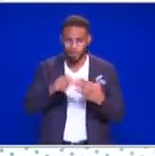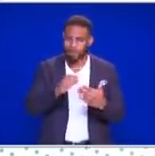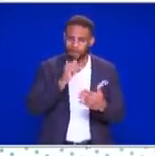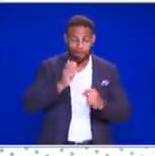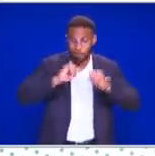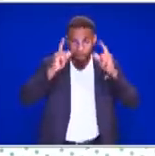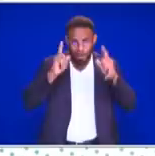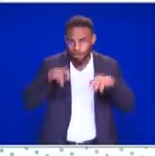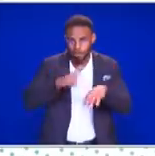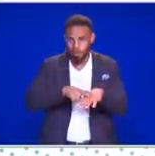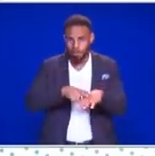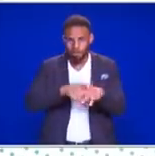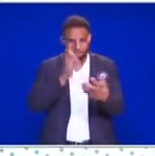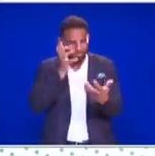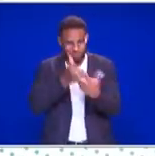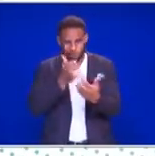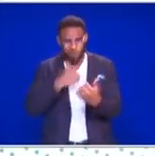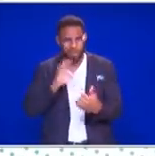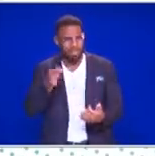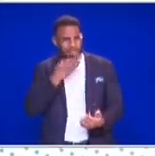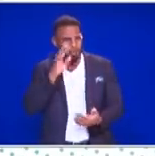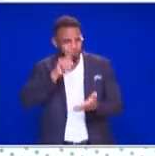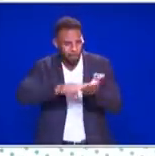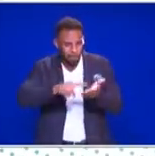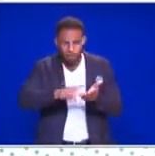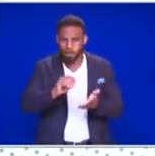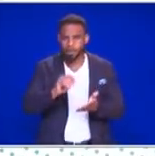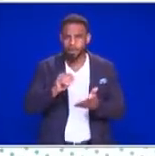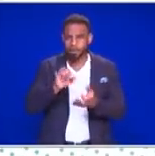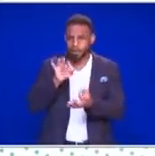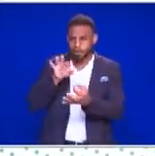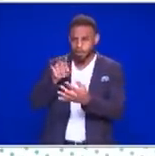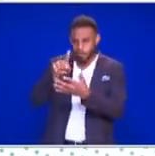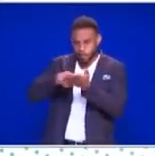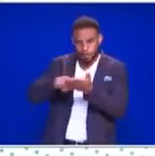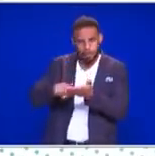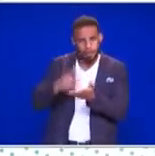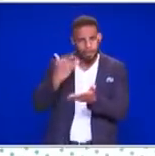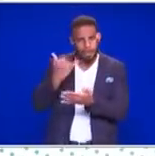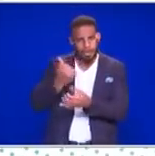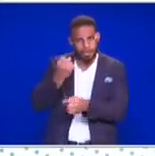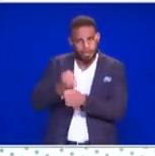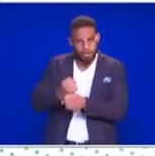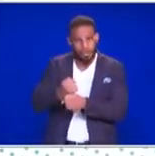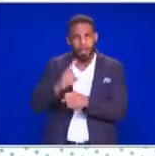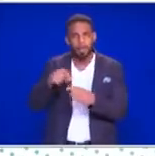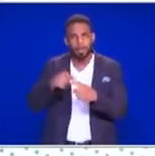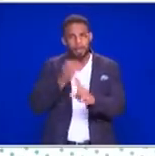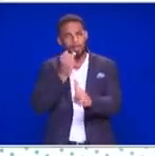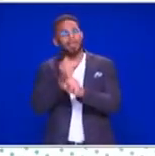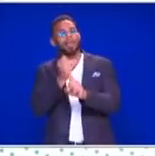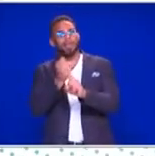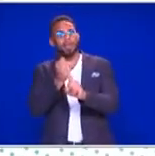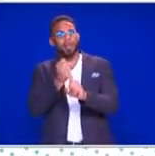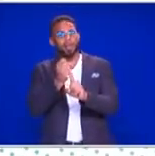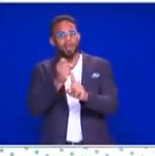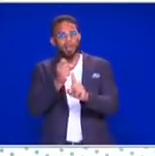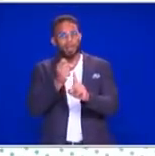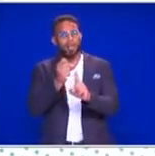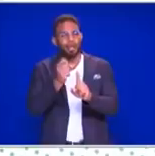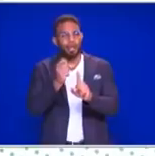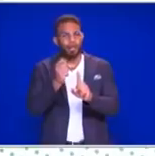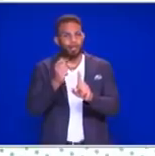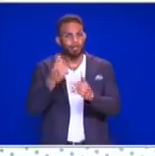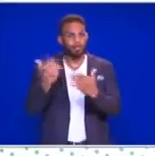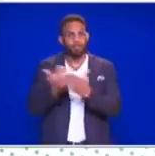not surprising as they align with our expert research and corresponding findings this past decade about the impacts of the decennial